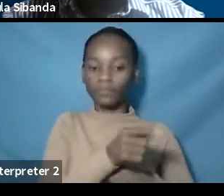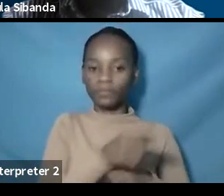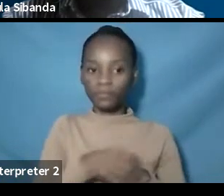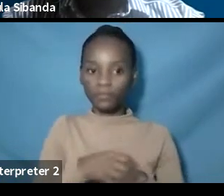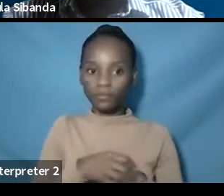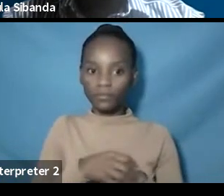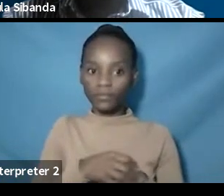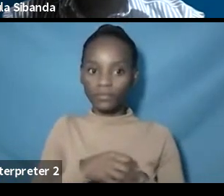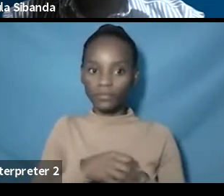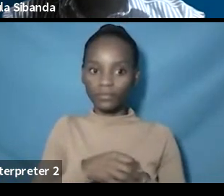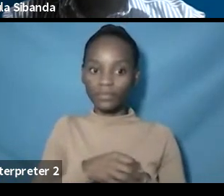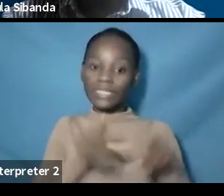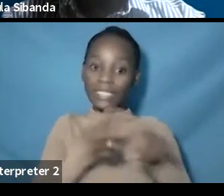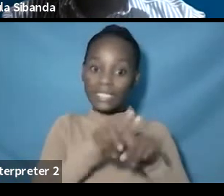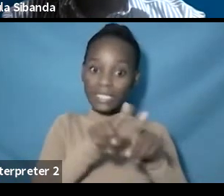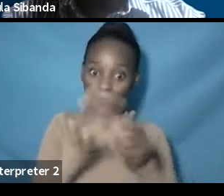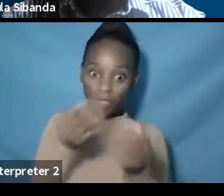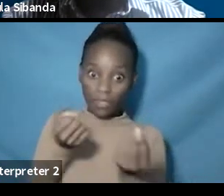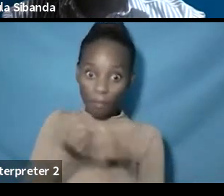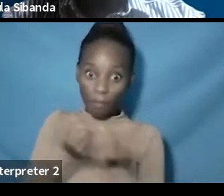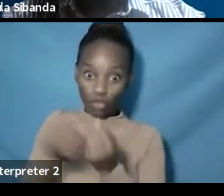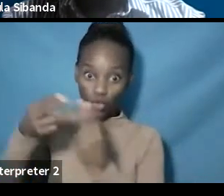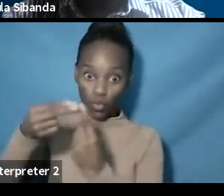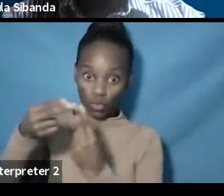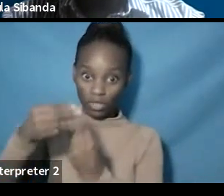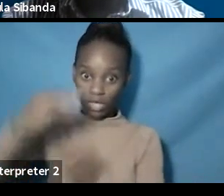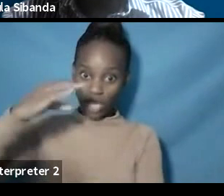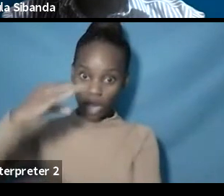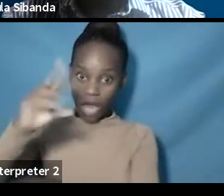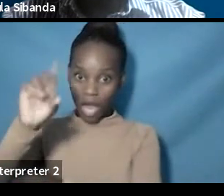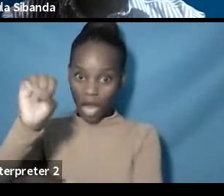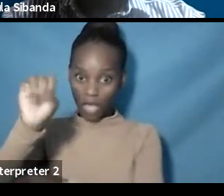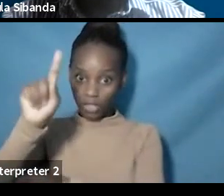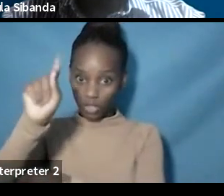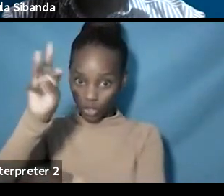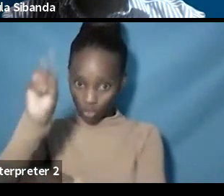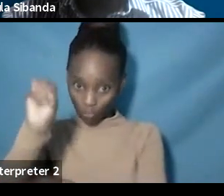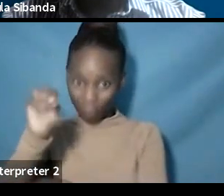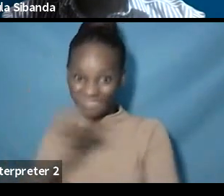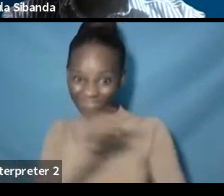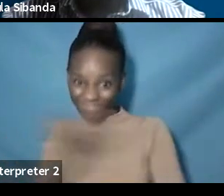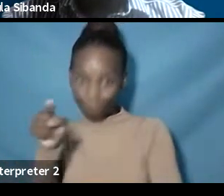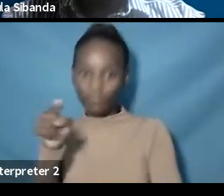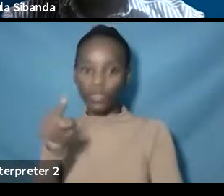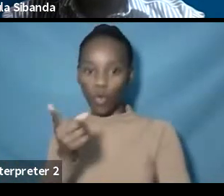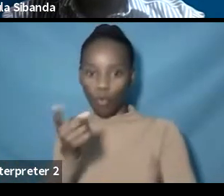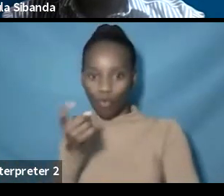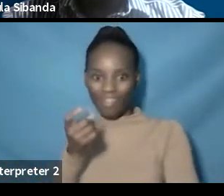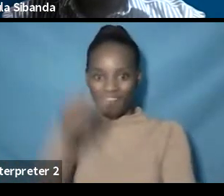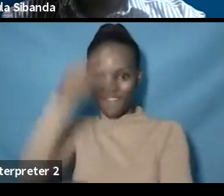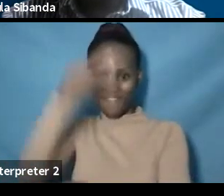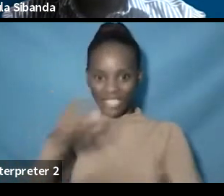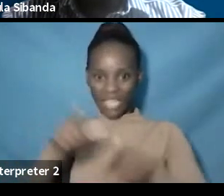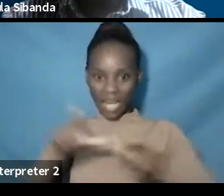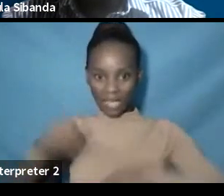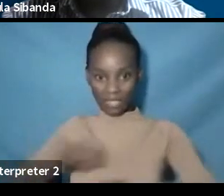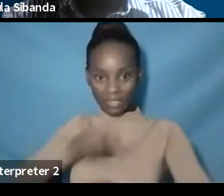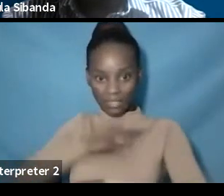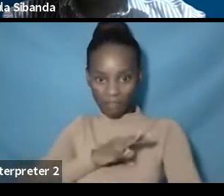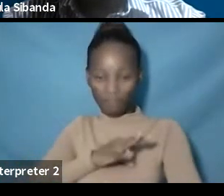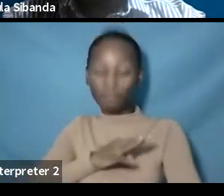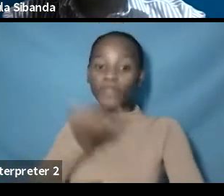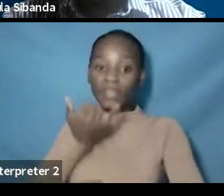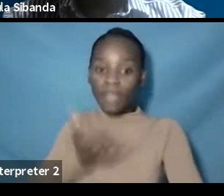customs audit. Those are what we call frontline staff. So at the front line, we'll